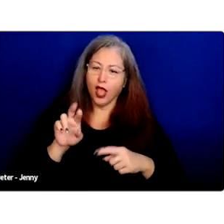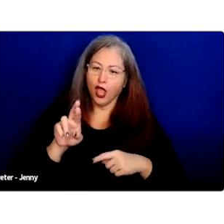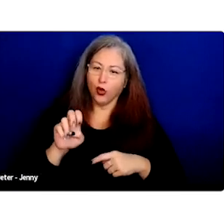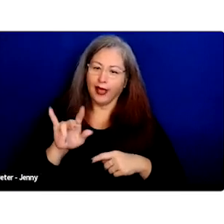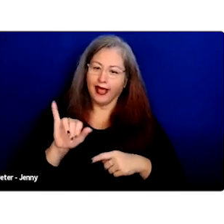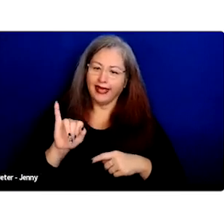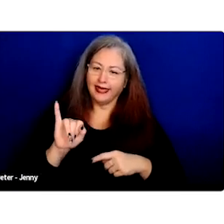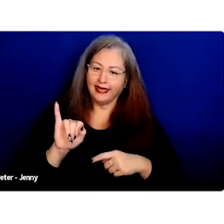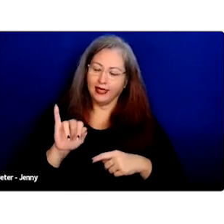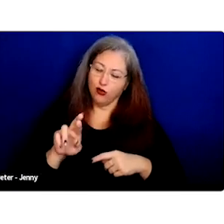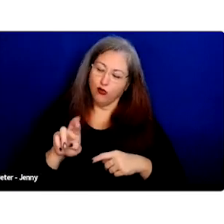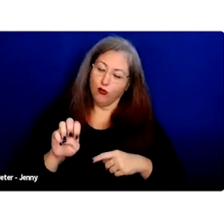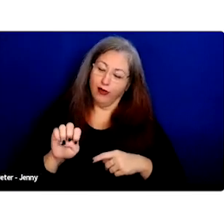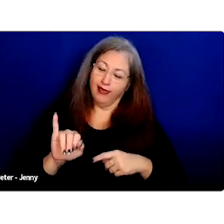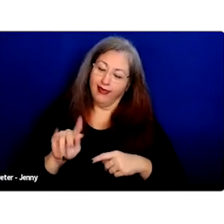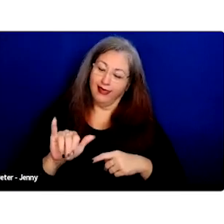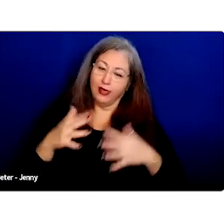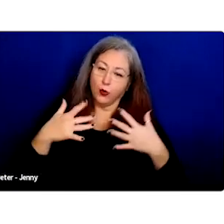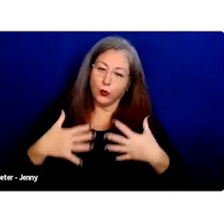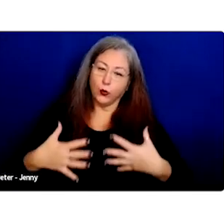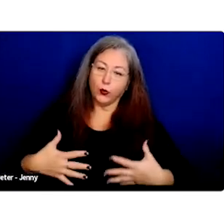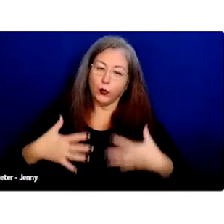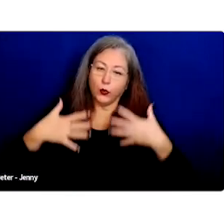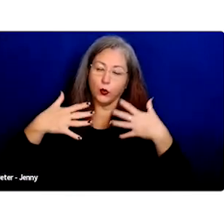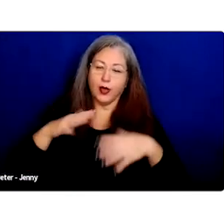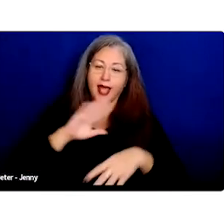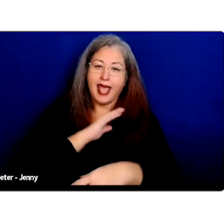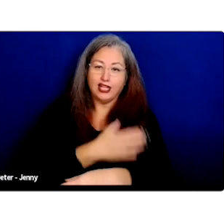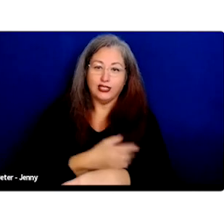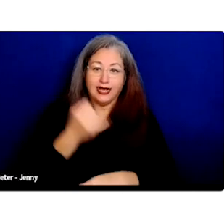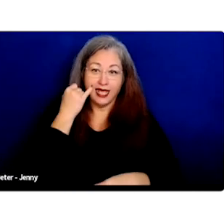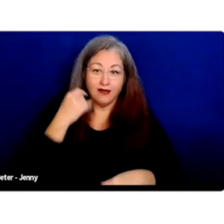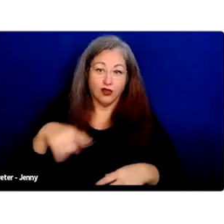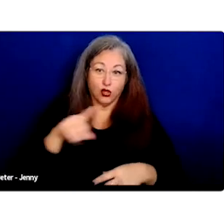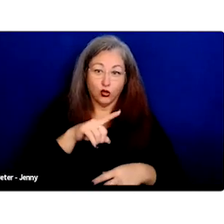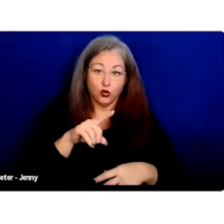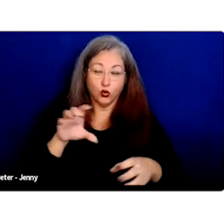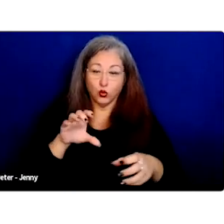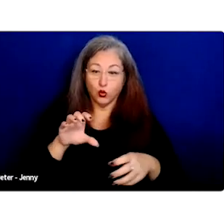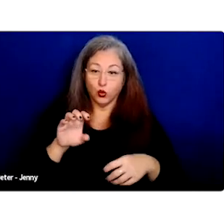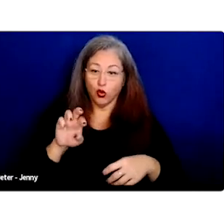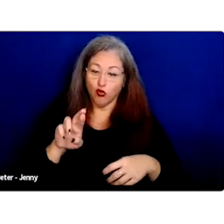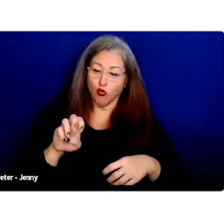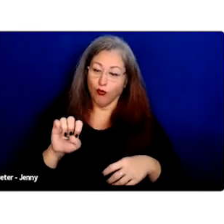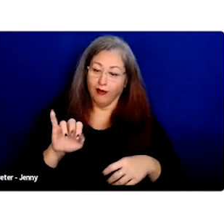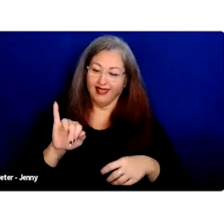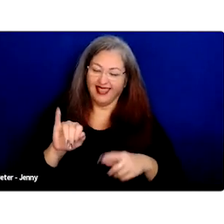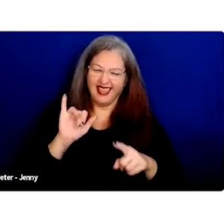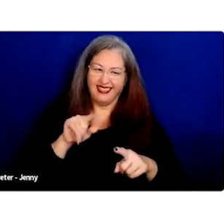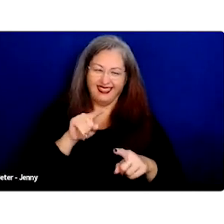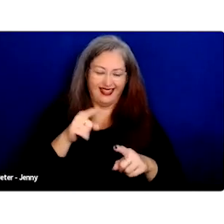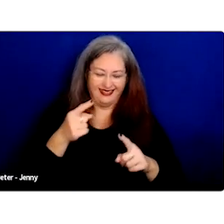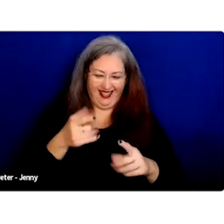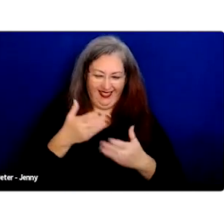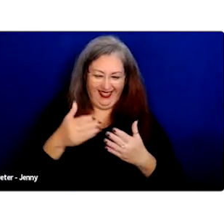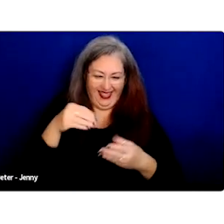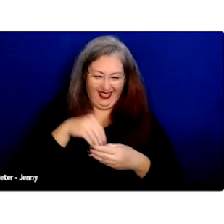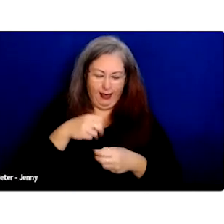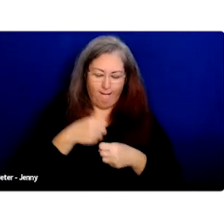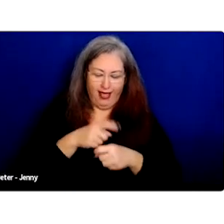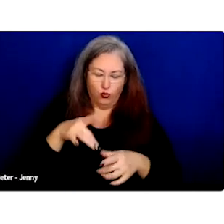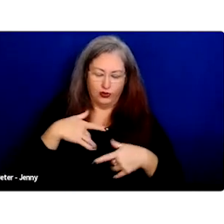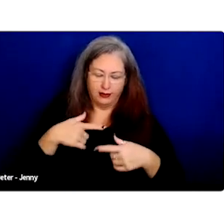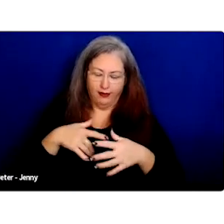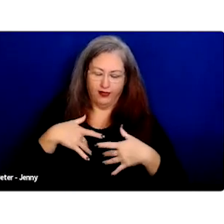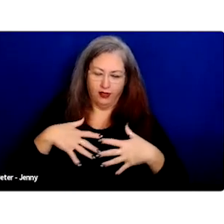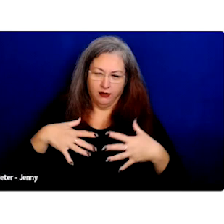where the Reiki energy is that we connect to for those of us that practice Reiki, right? Like that thing that makes you shudder